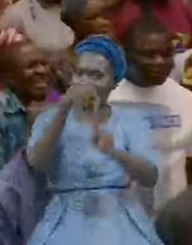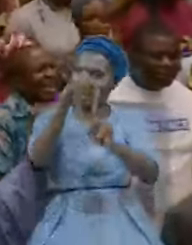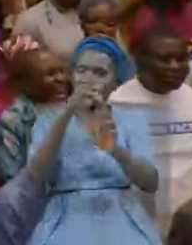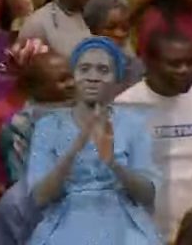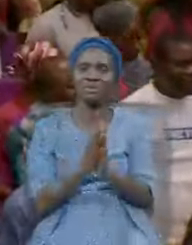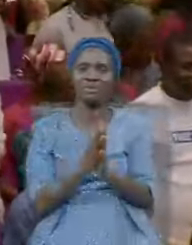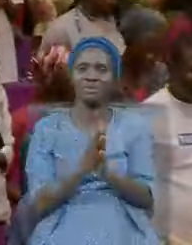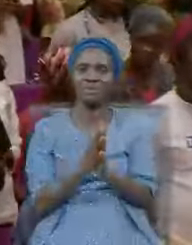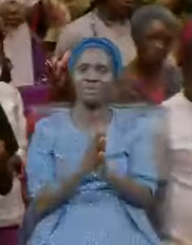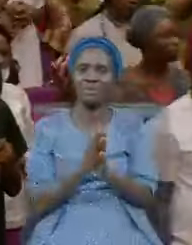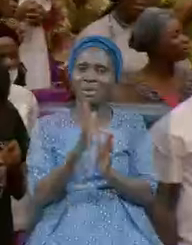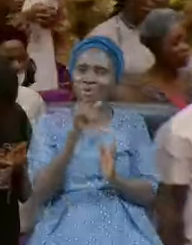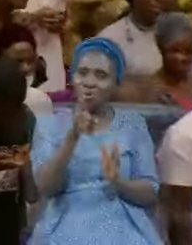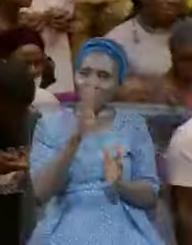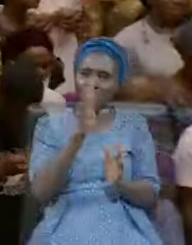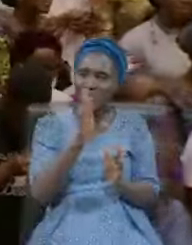Be distinct.